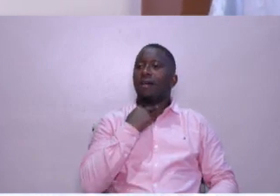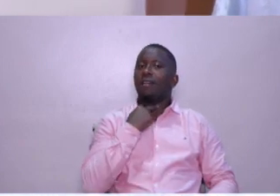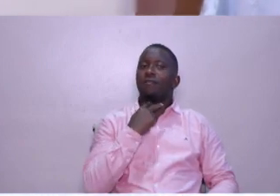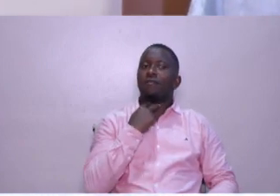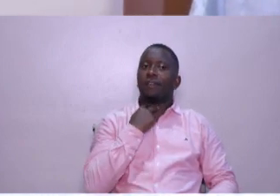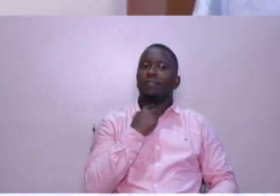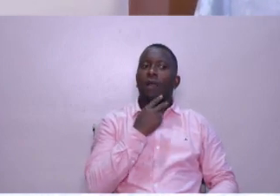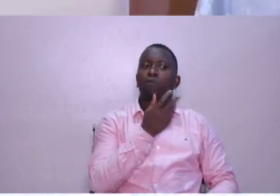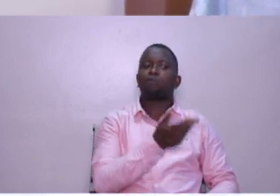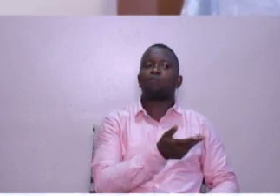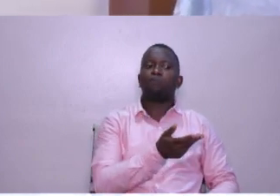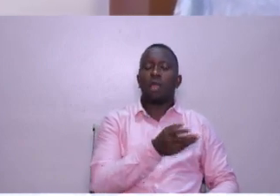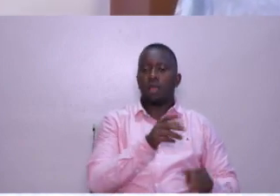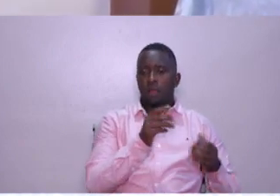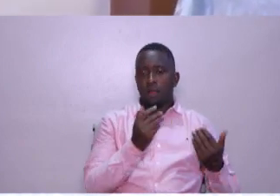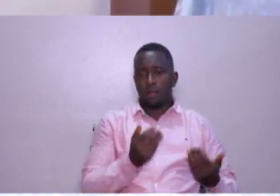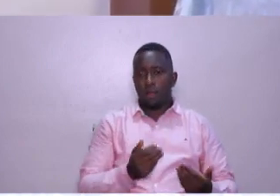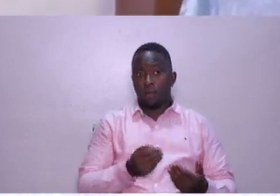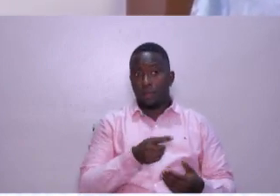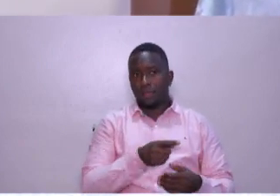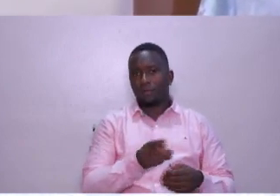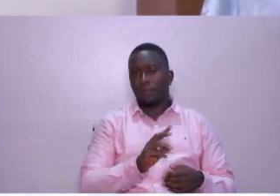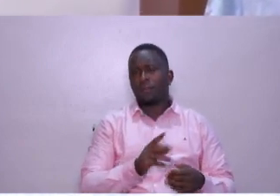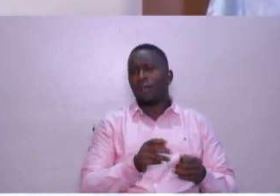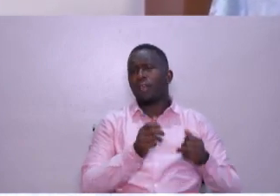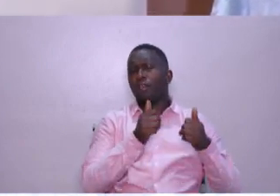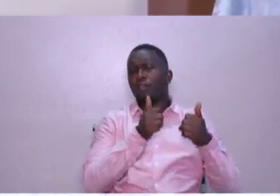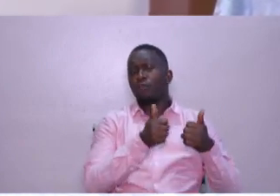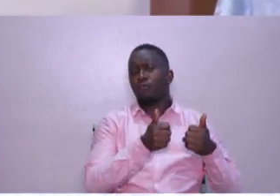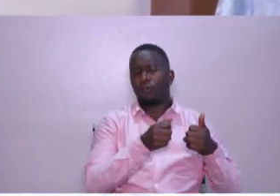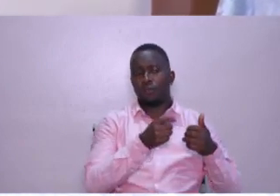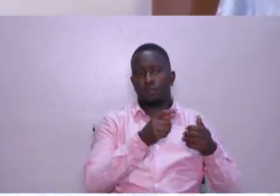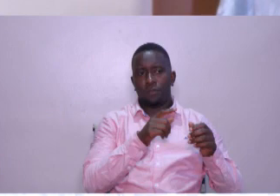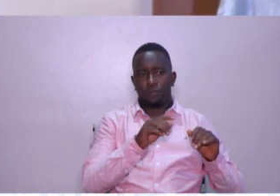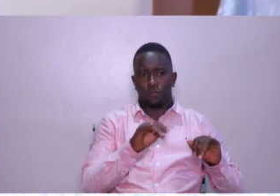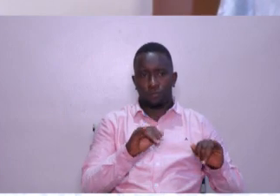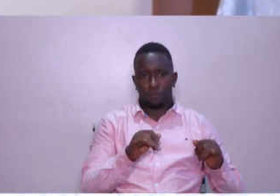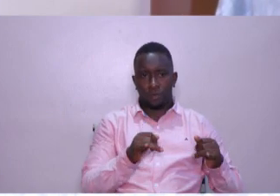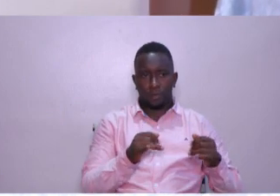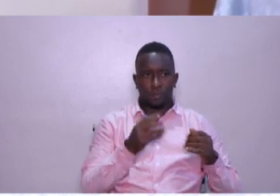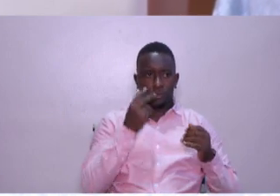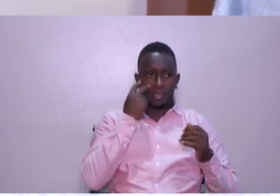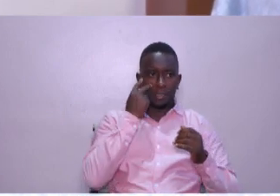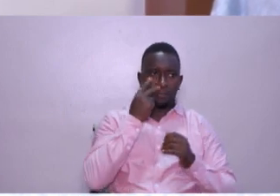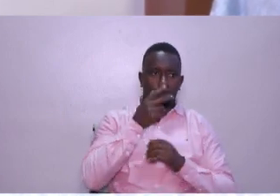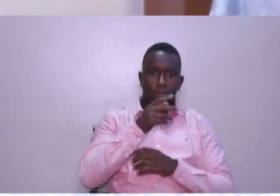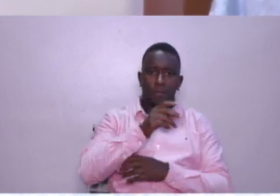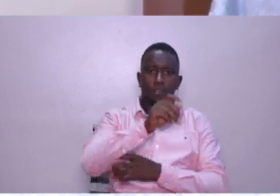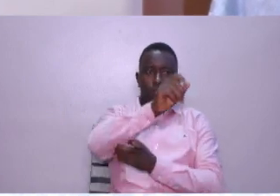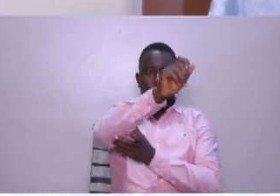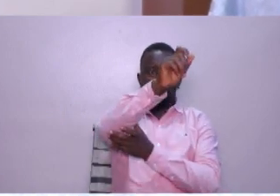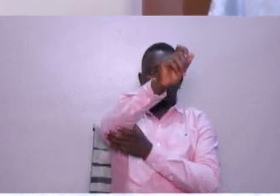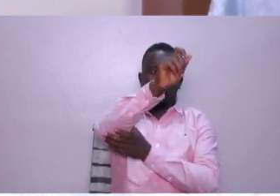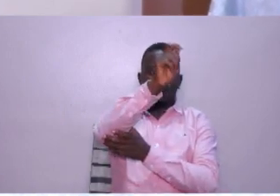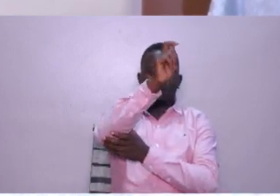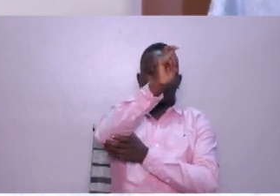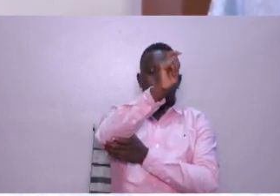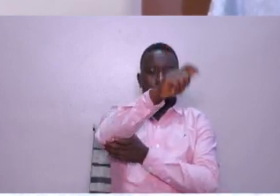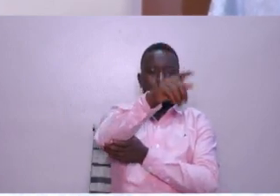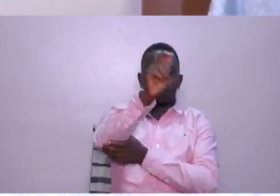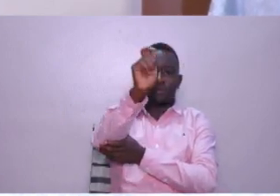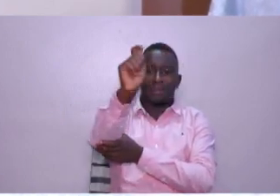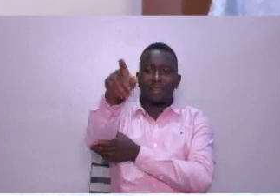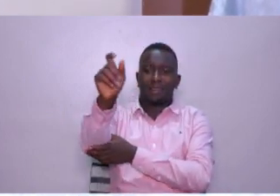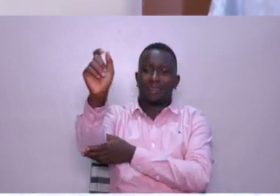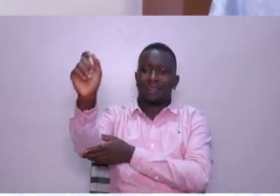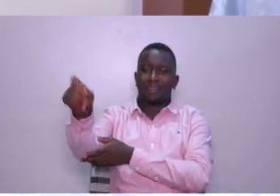well. Because that would be a good one. For sprinkling, it is tall. Then for the